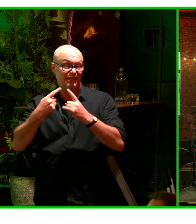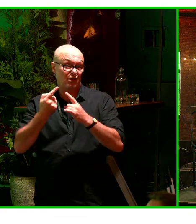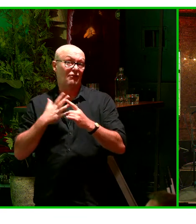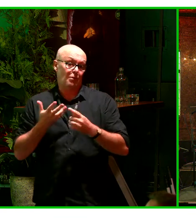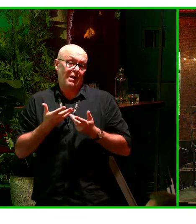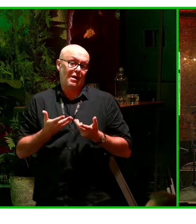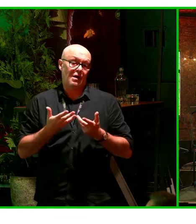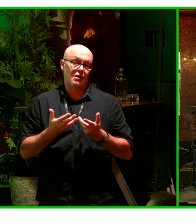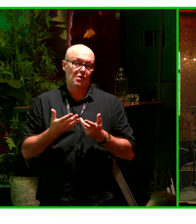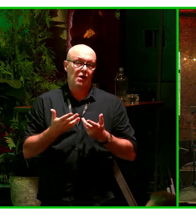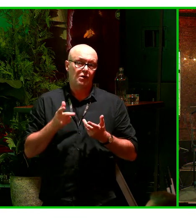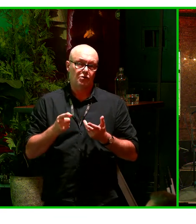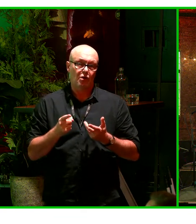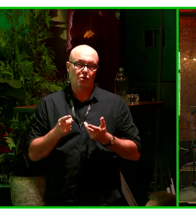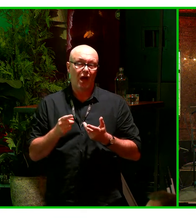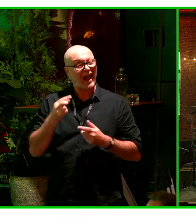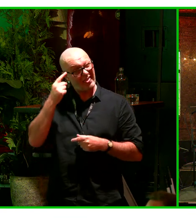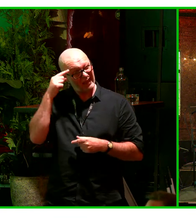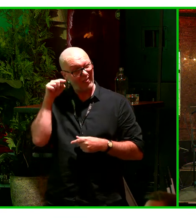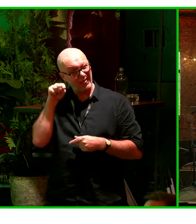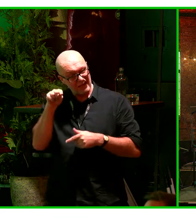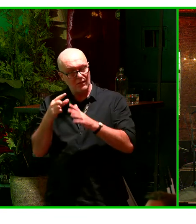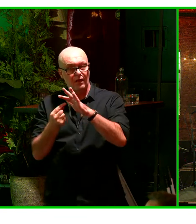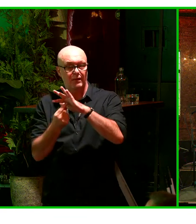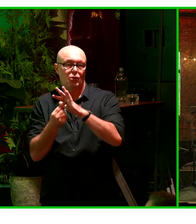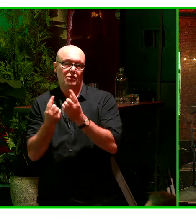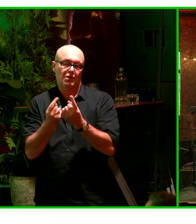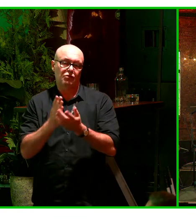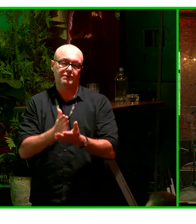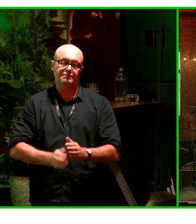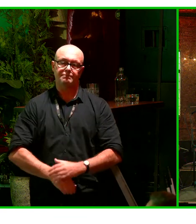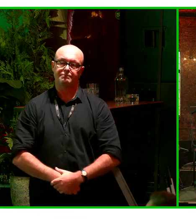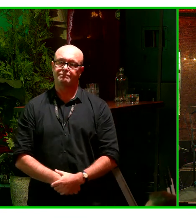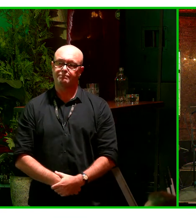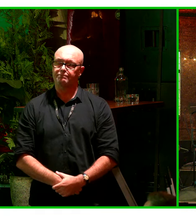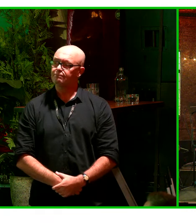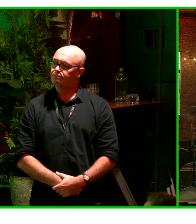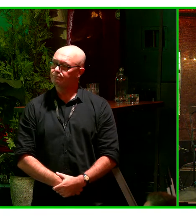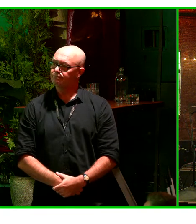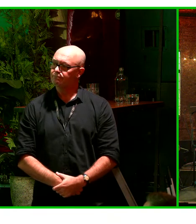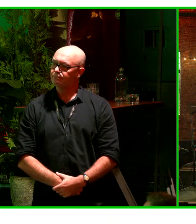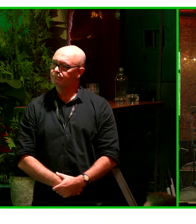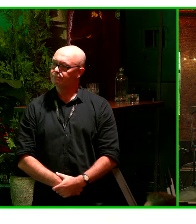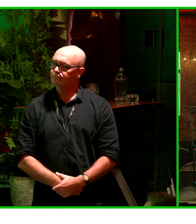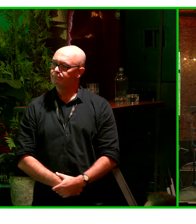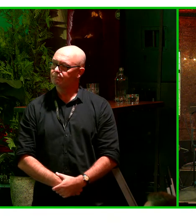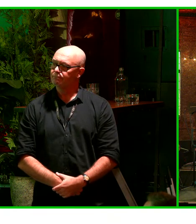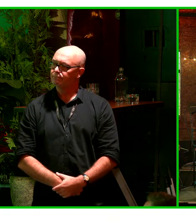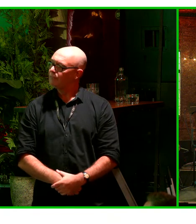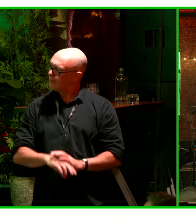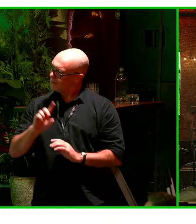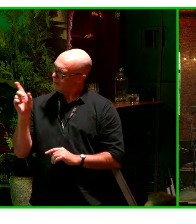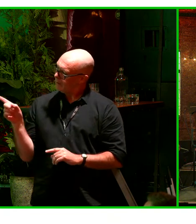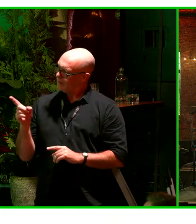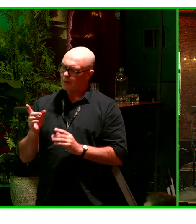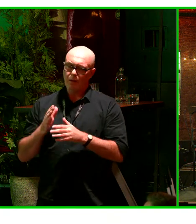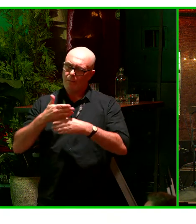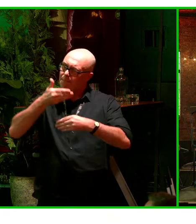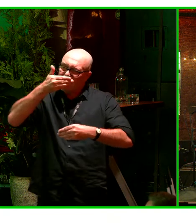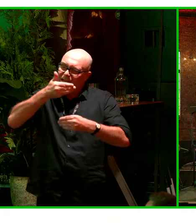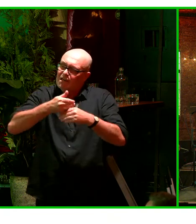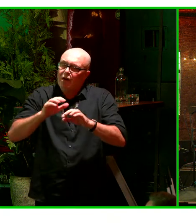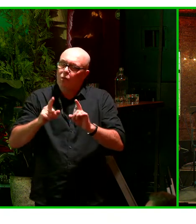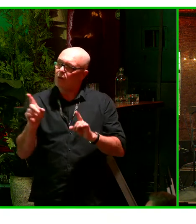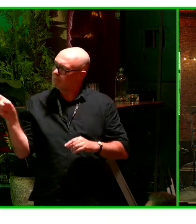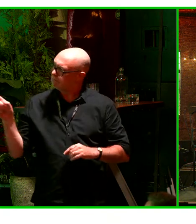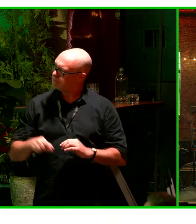Mm-hmm. So it's a bit of carrot and a bit of stick, yeah? Mm-hmm. Definitely. And Steve, like, what would you say, what's the biggest barrier for you in making your dreams a